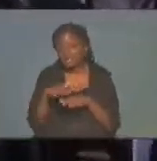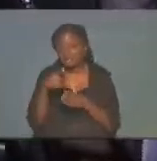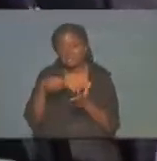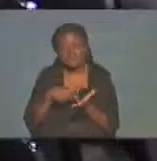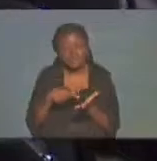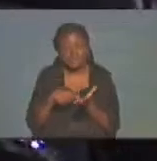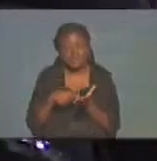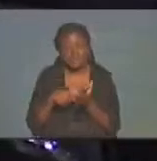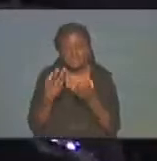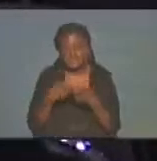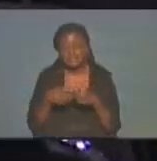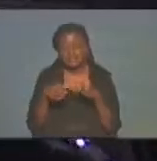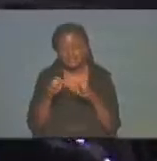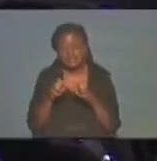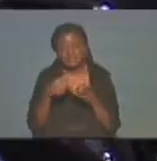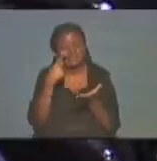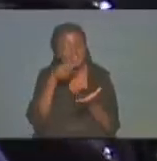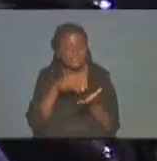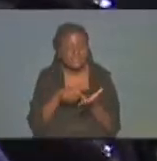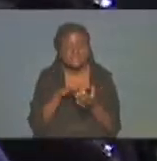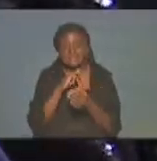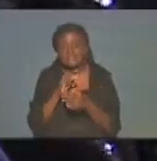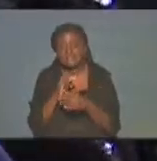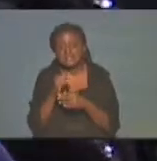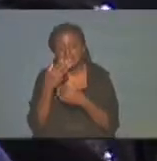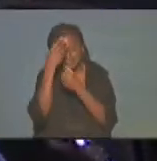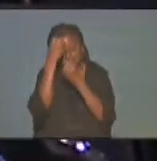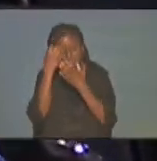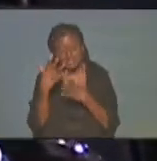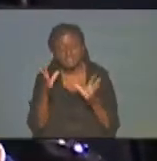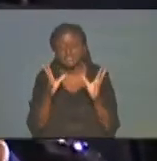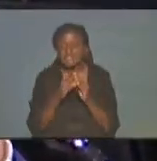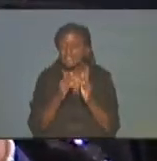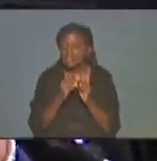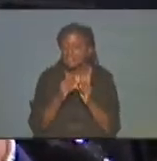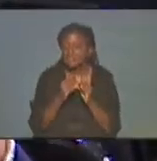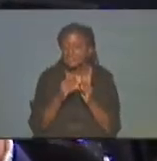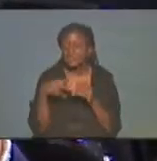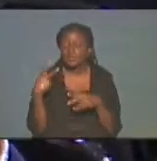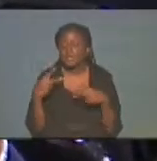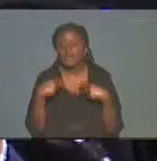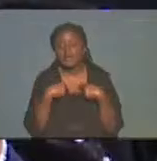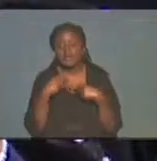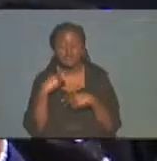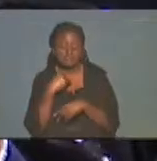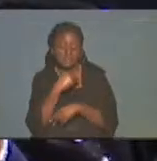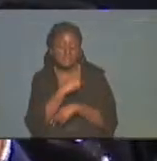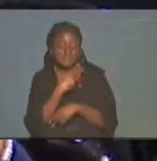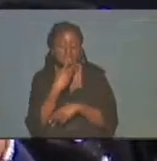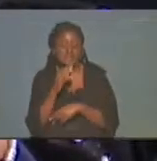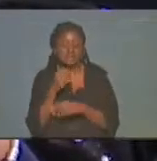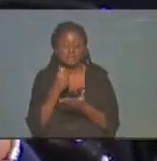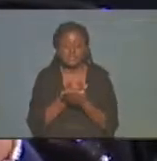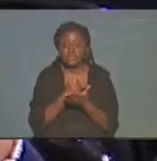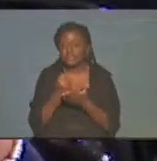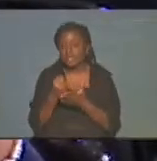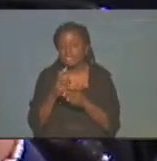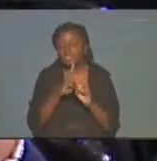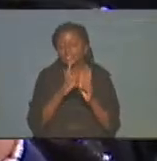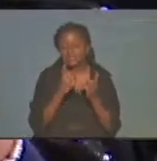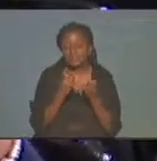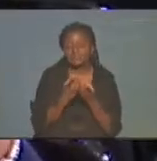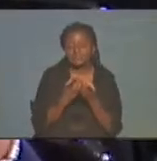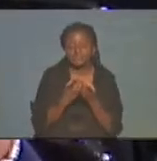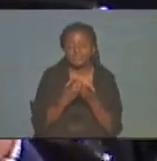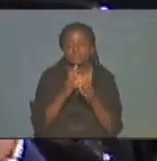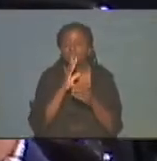this event. This is an information session, and we have members of the Scholarship Division that